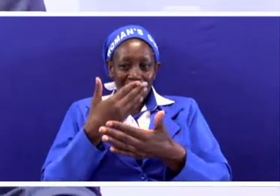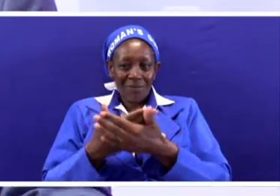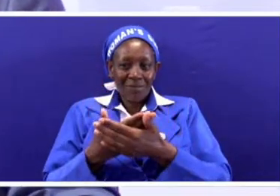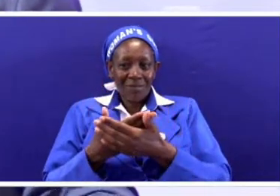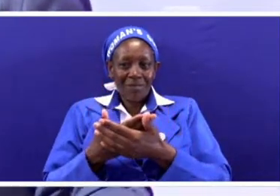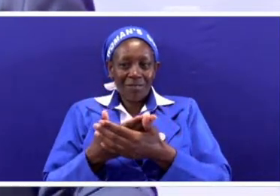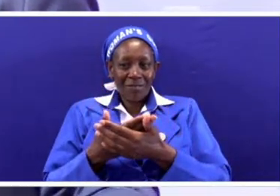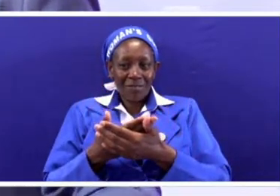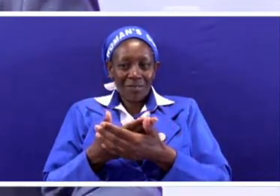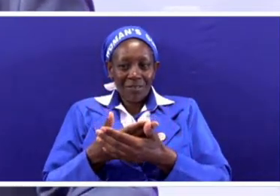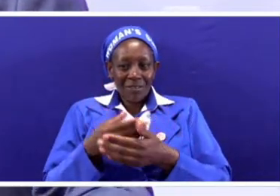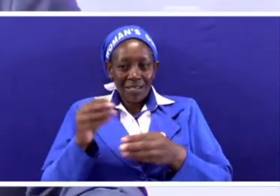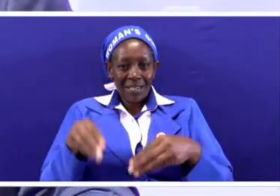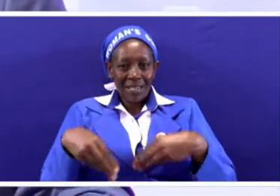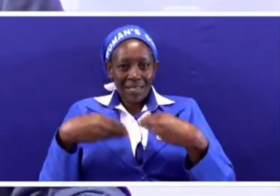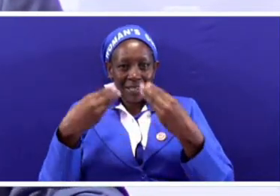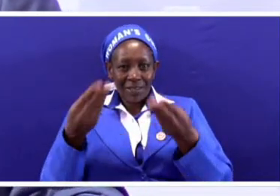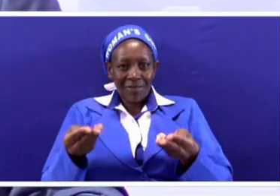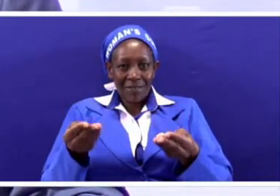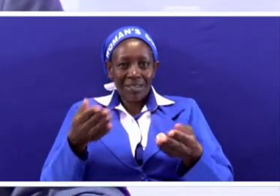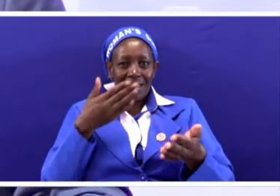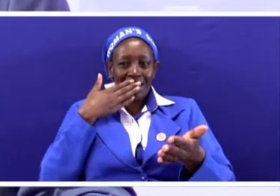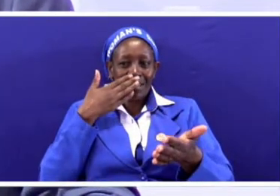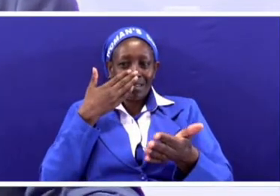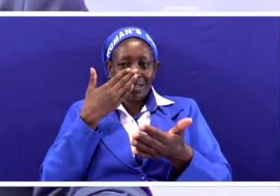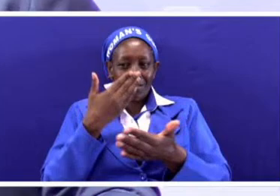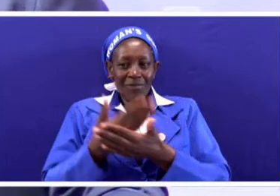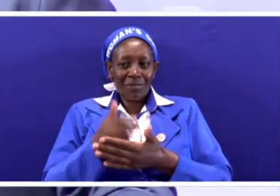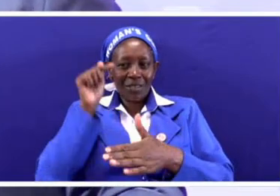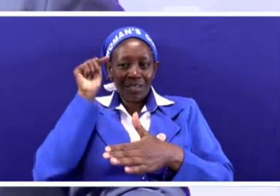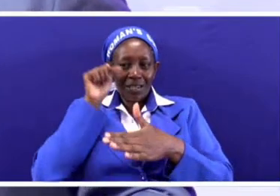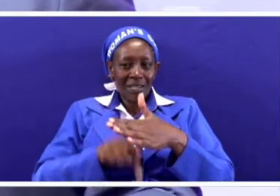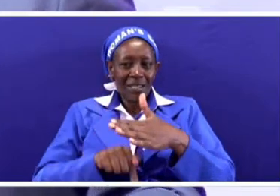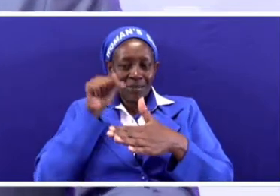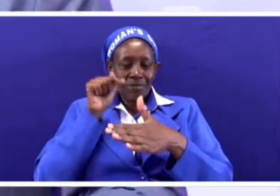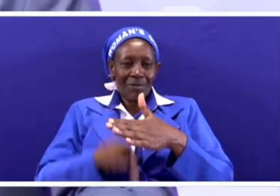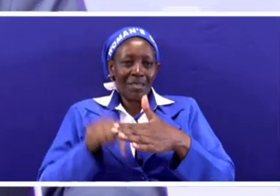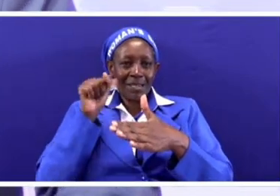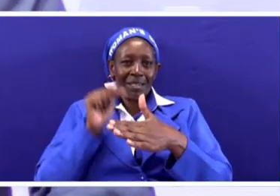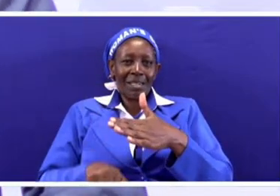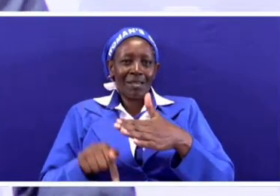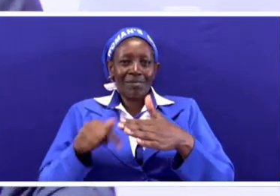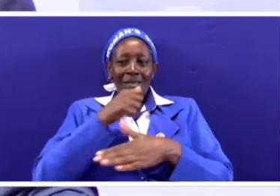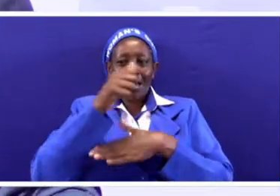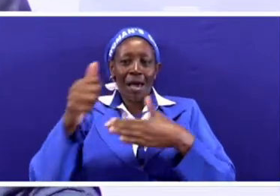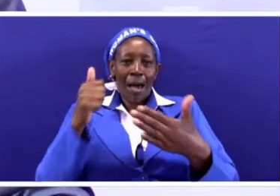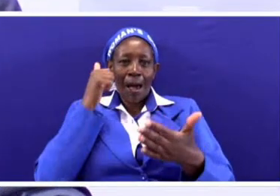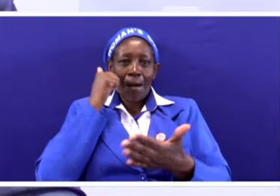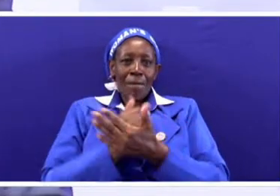And thank you for your intensity. Amen.